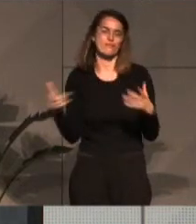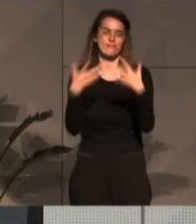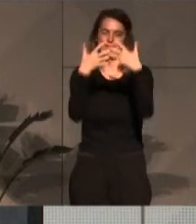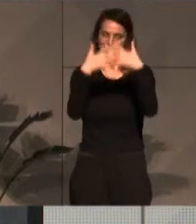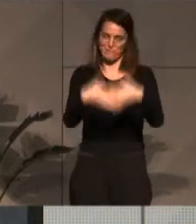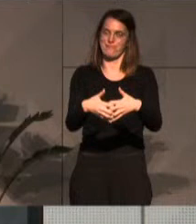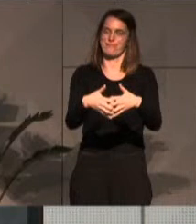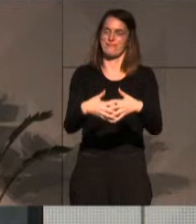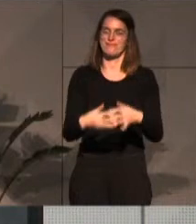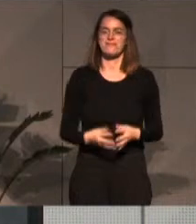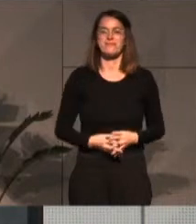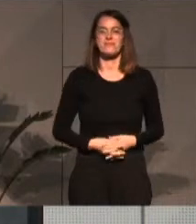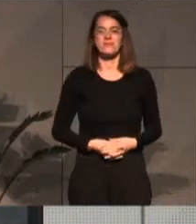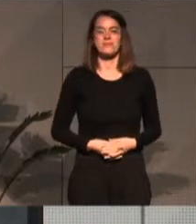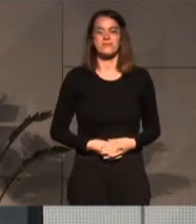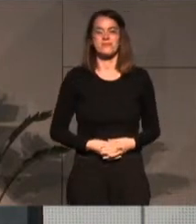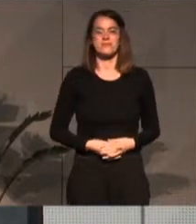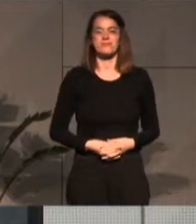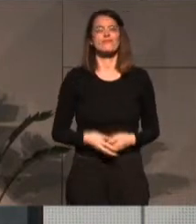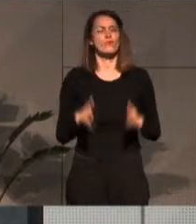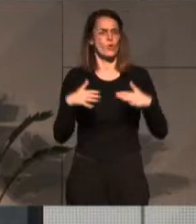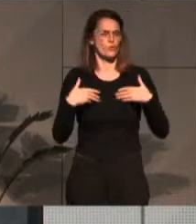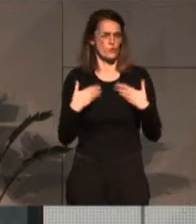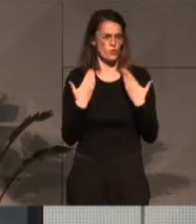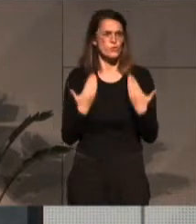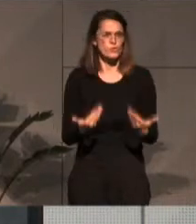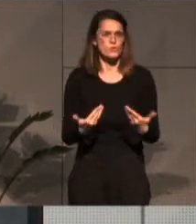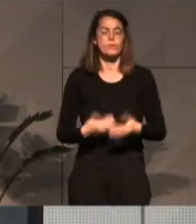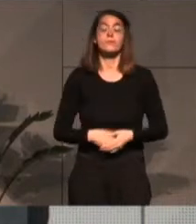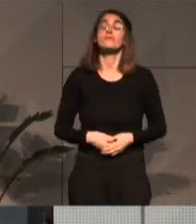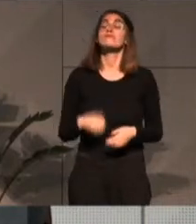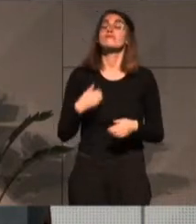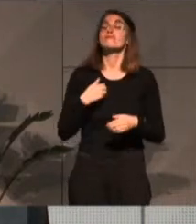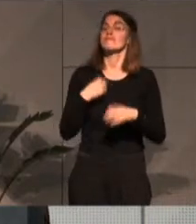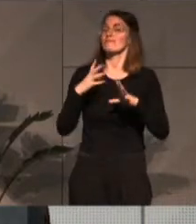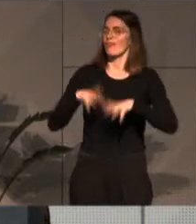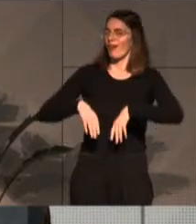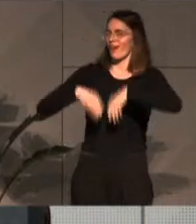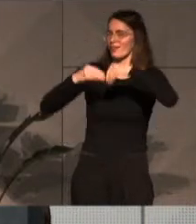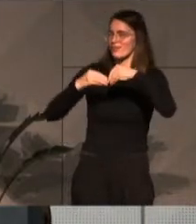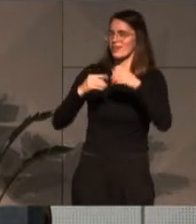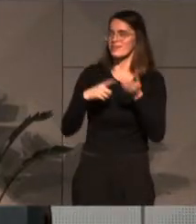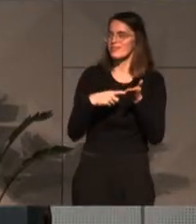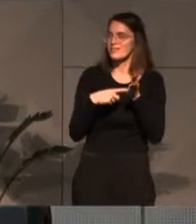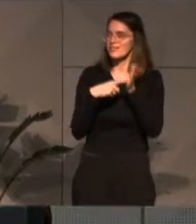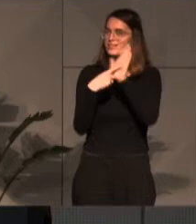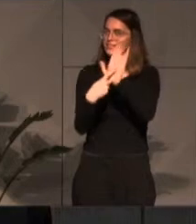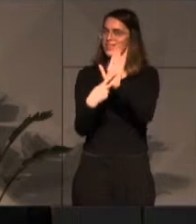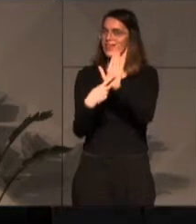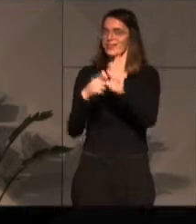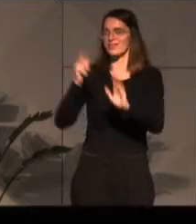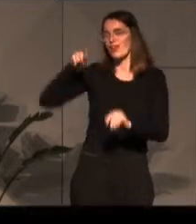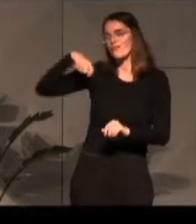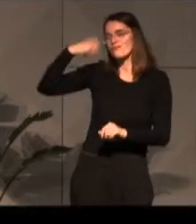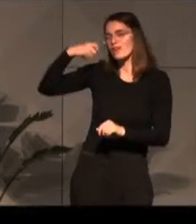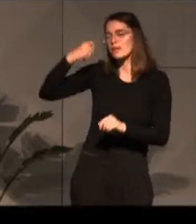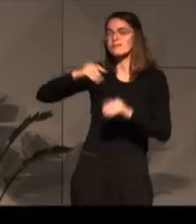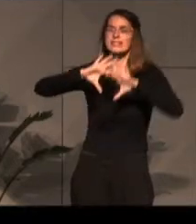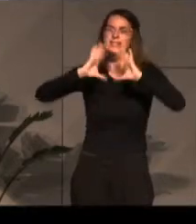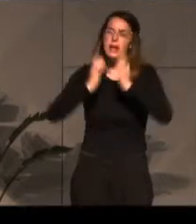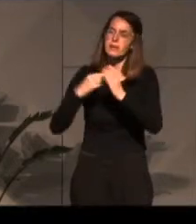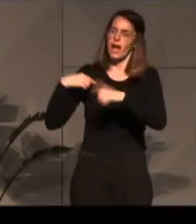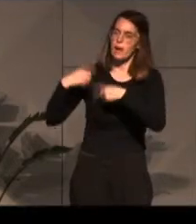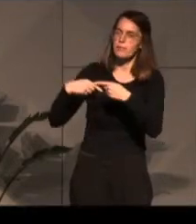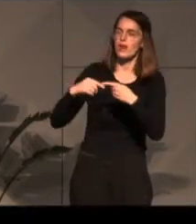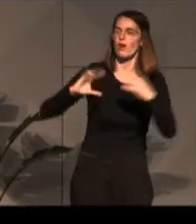and work together and be successful. I was very happy with that. I wanted to start out showing you a small video showing